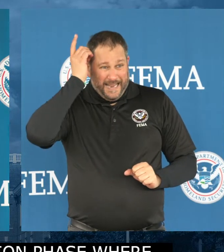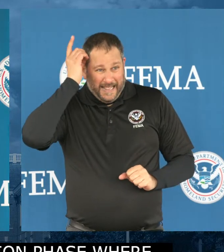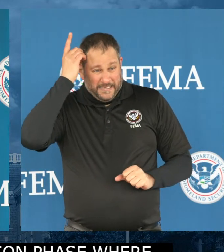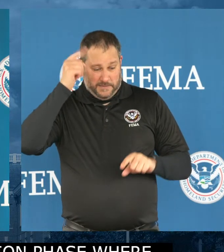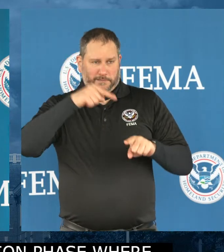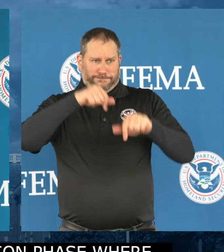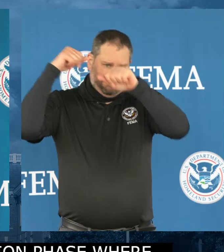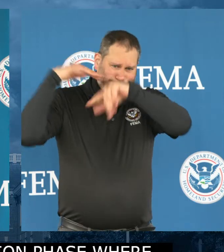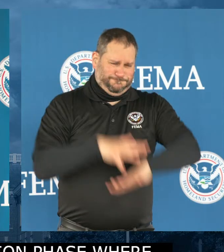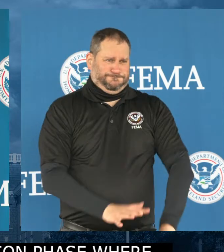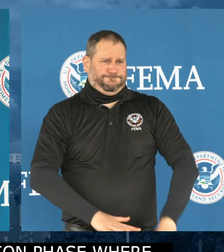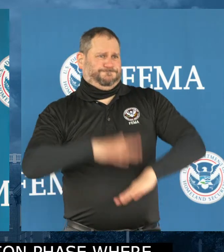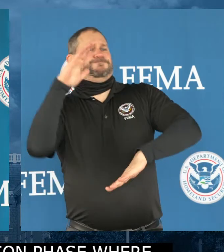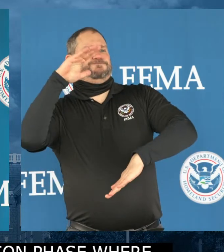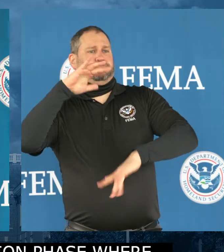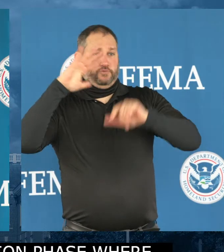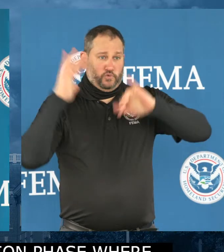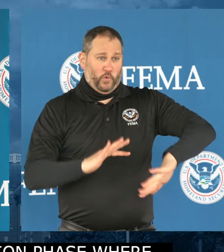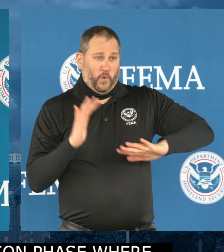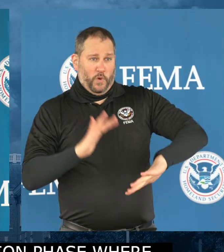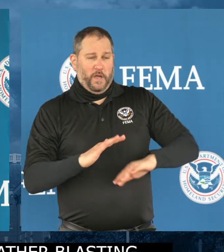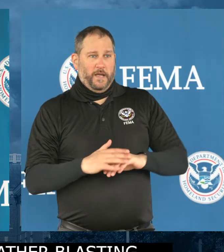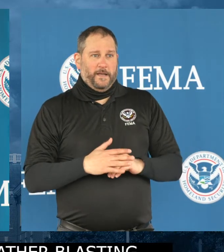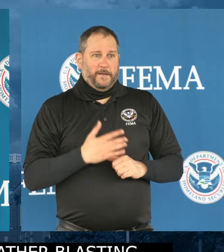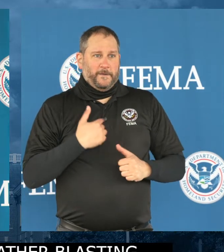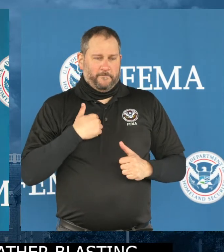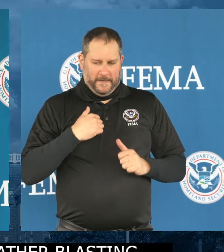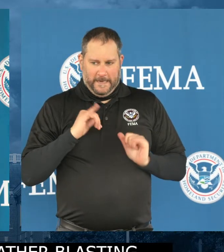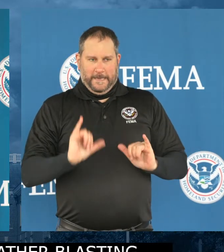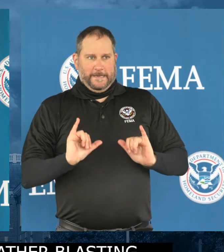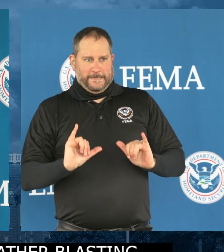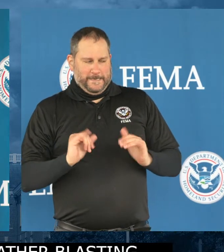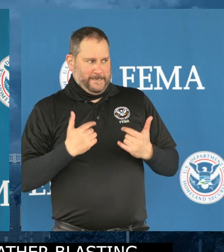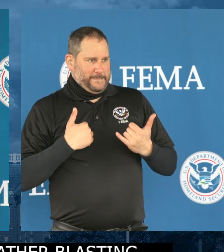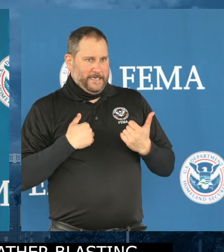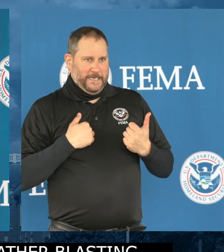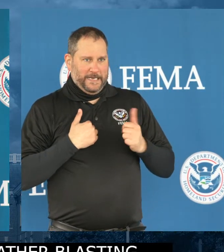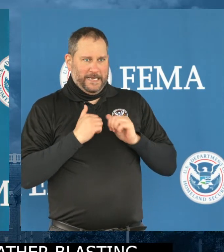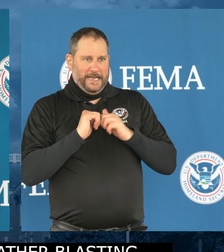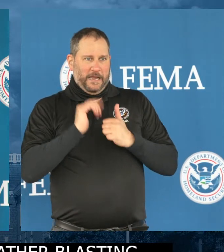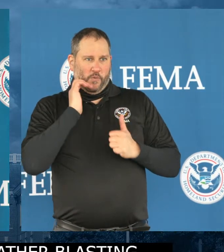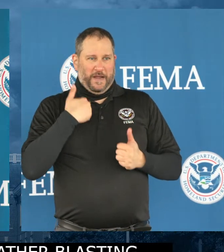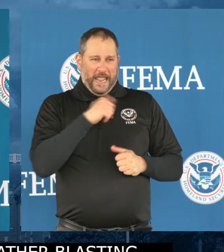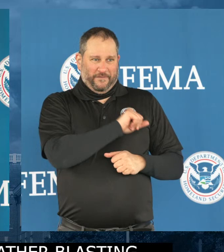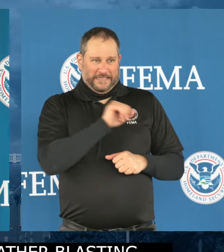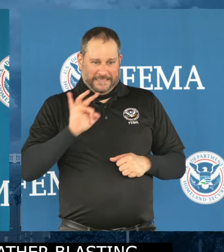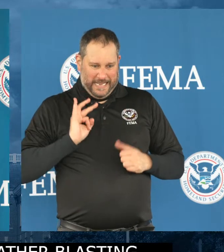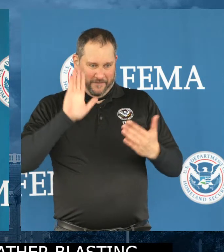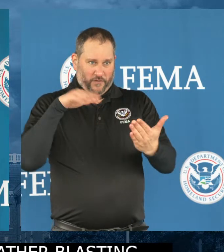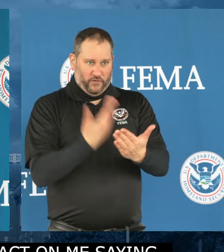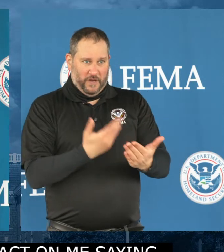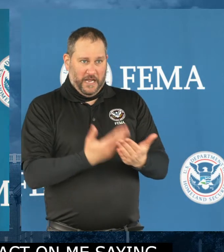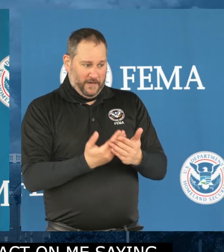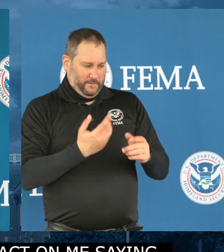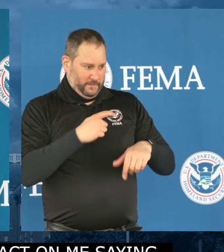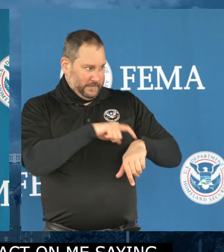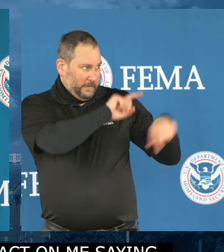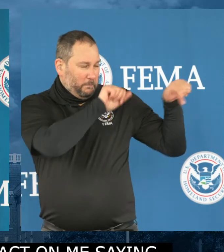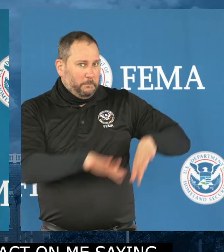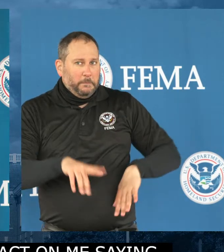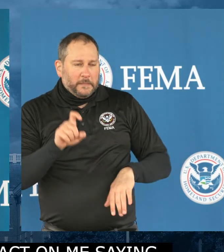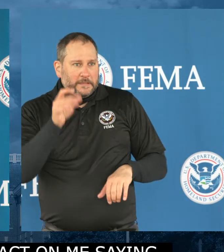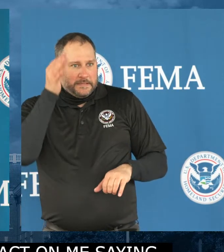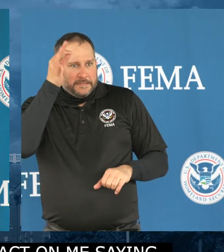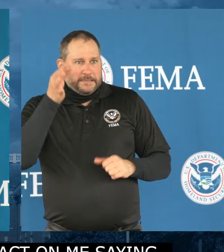really had an impact on me saying to myself, are we going to get the staff here in time? And so we had those conversations,